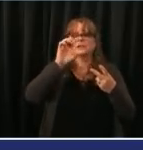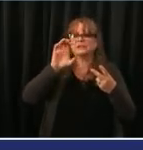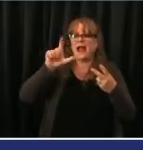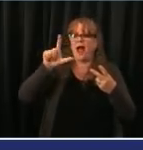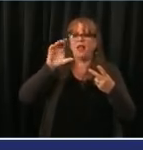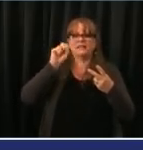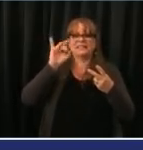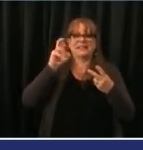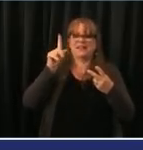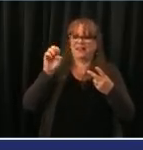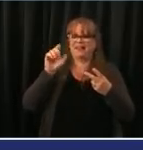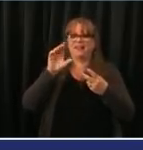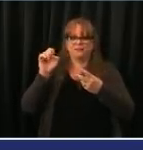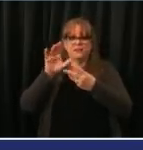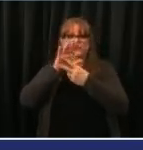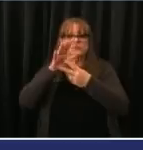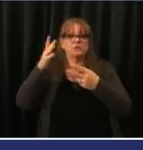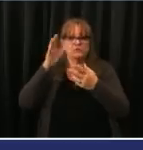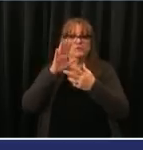masks. Next slide.